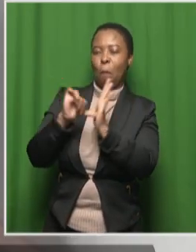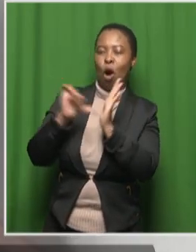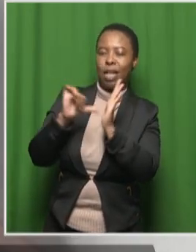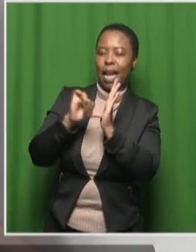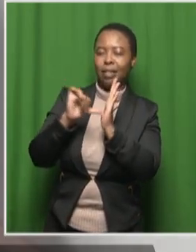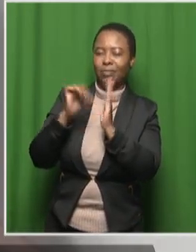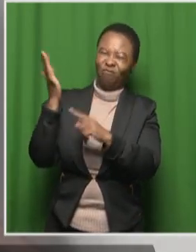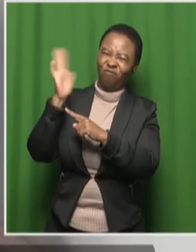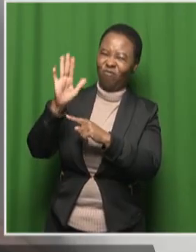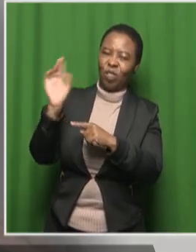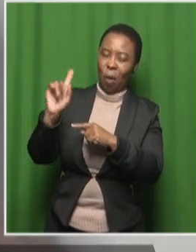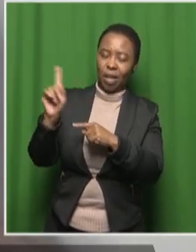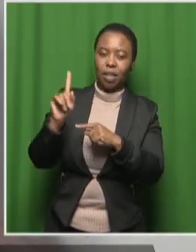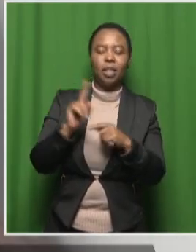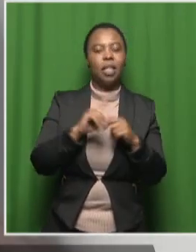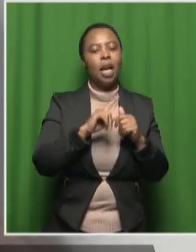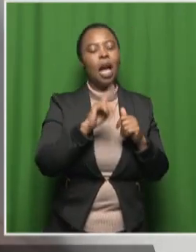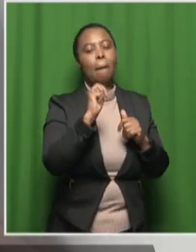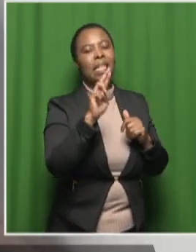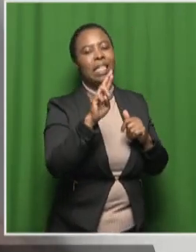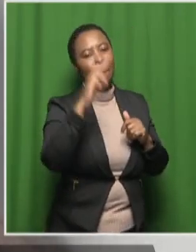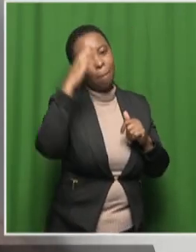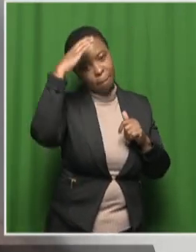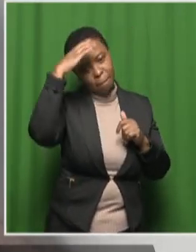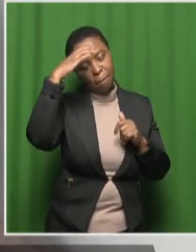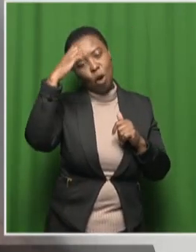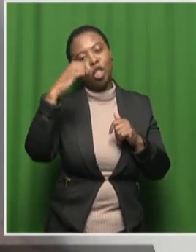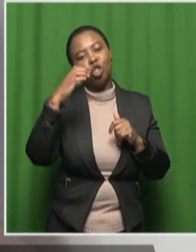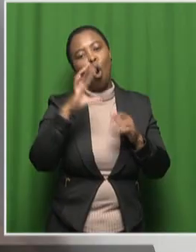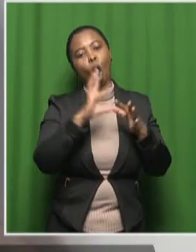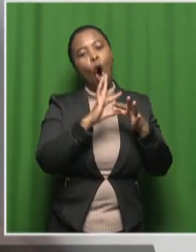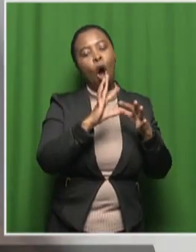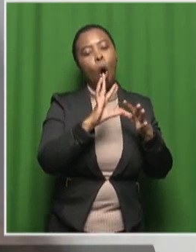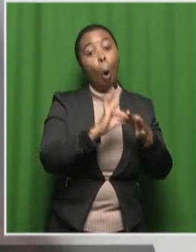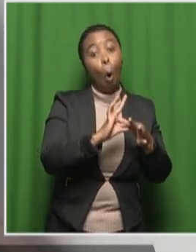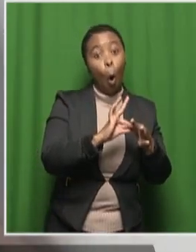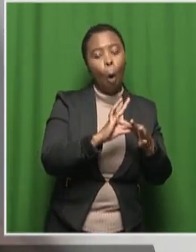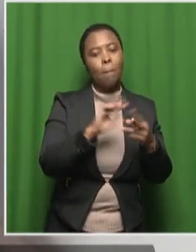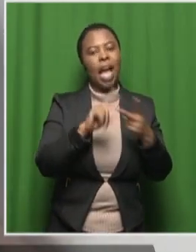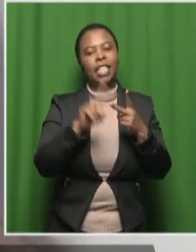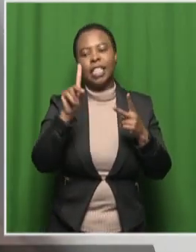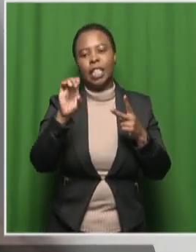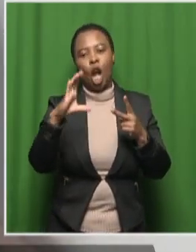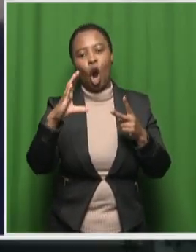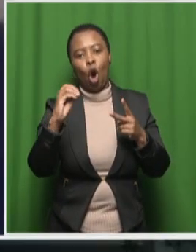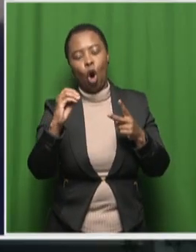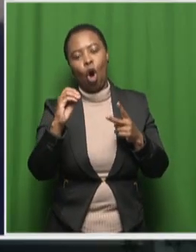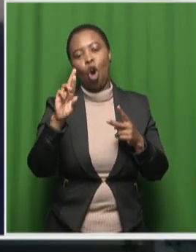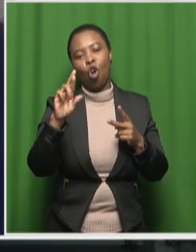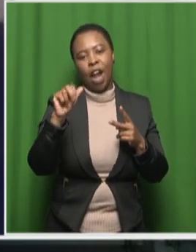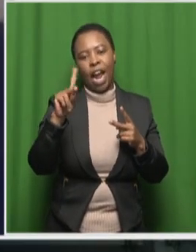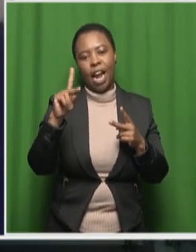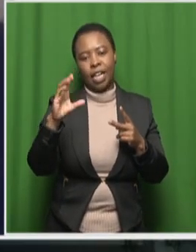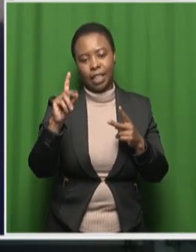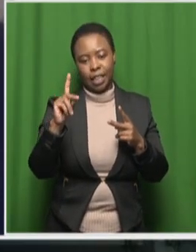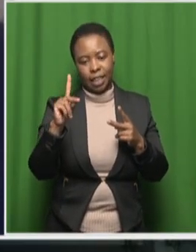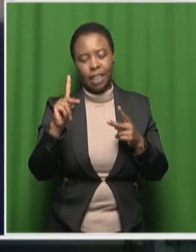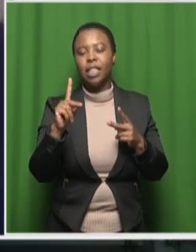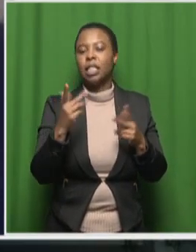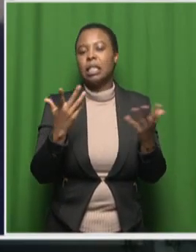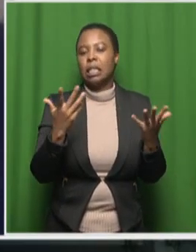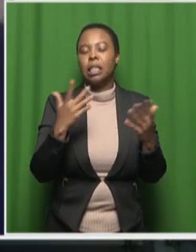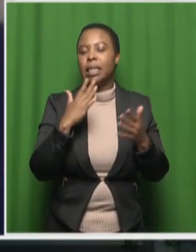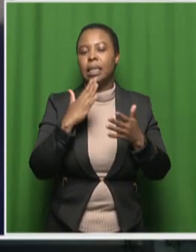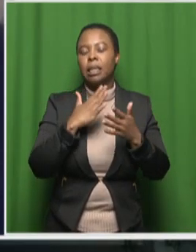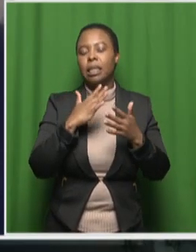It's actually Mr. Price Home and Decorex. And I Yeah. mean, why so? I mean, for people who obviously have never attended DecorX or even